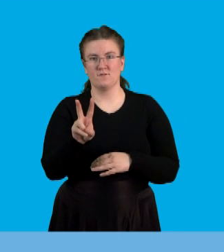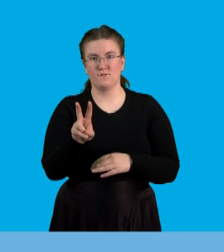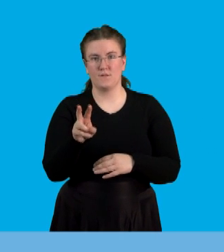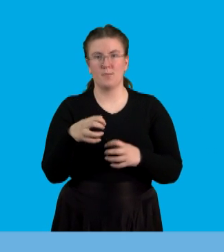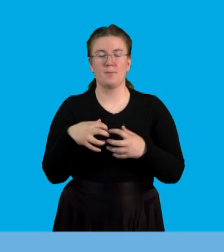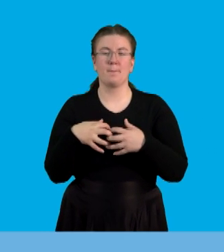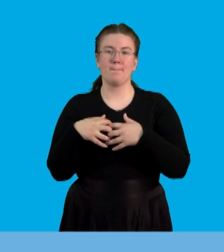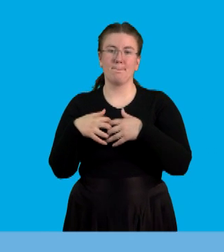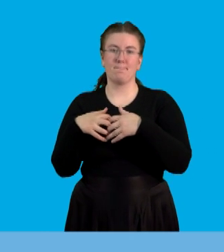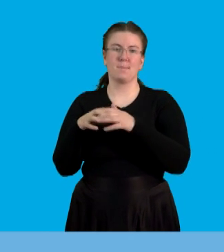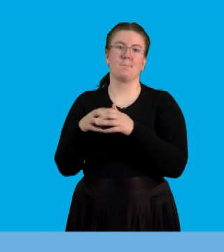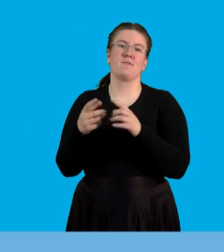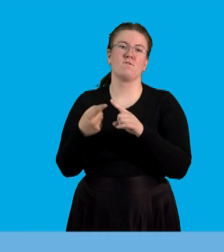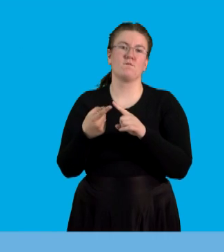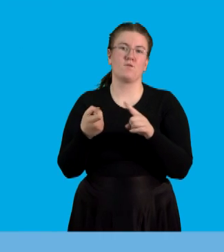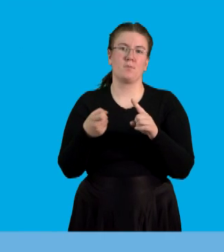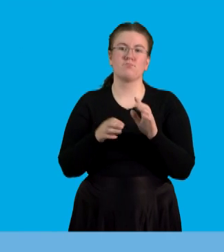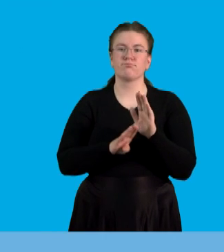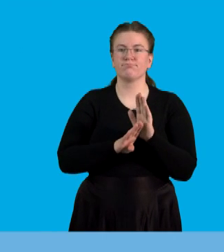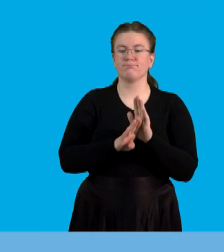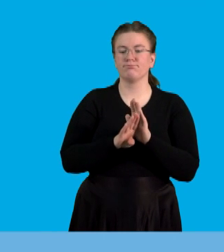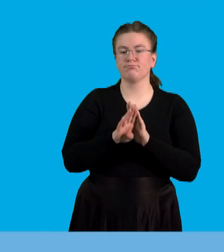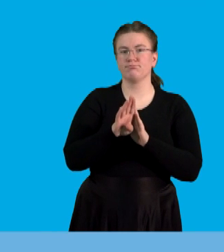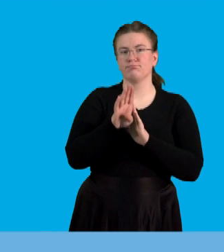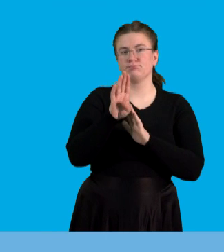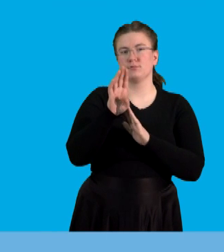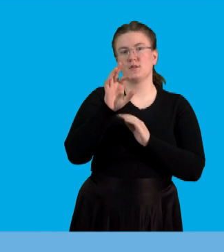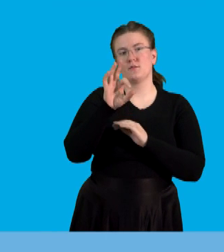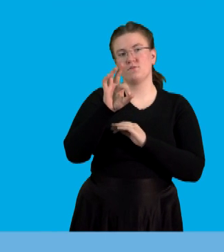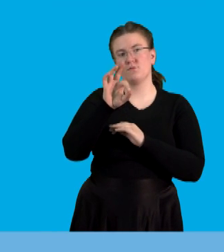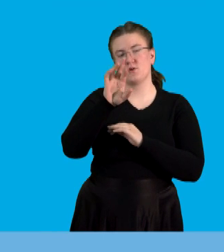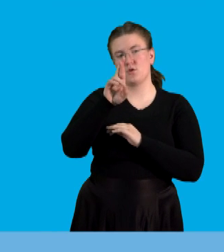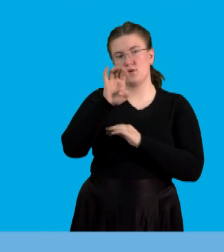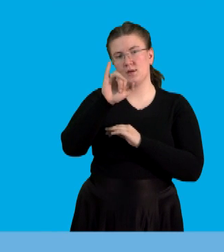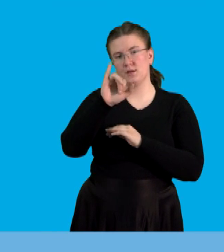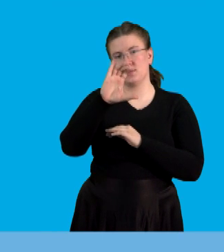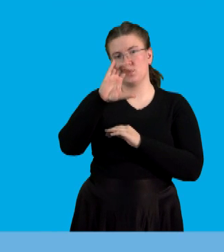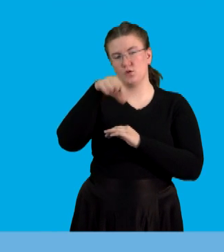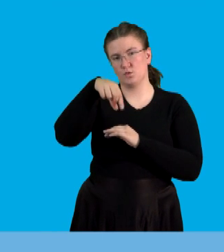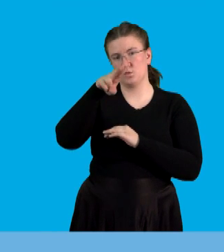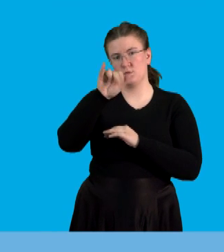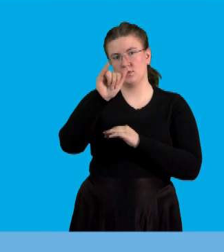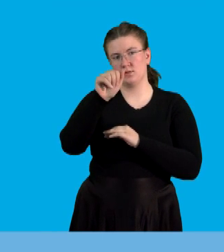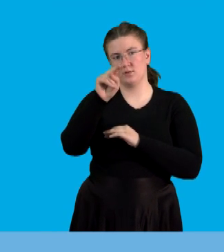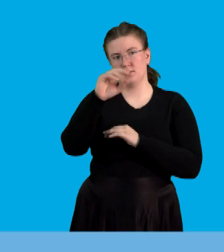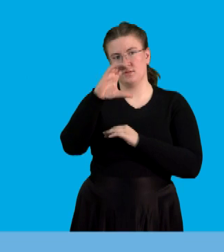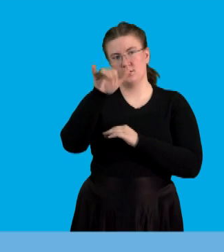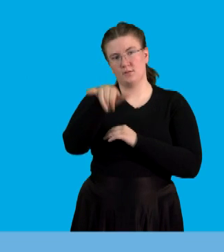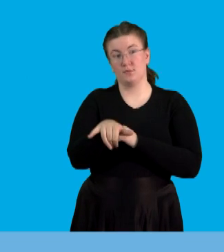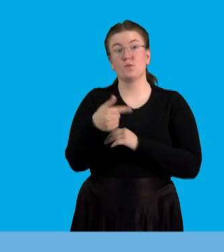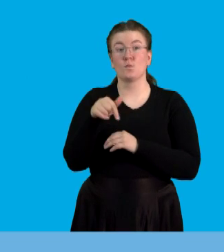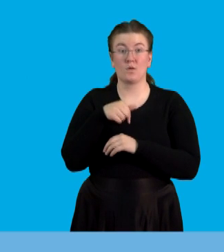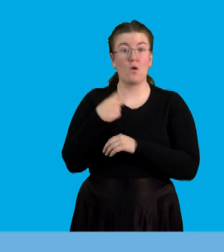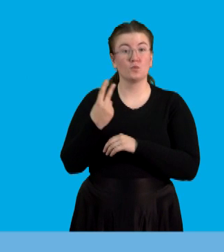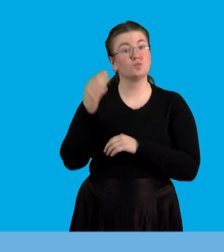Now, they are arranged in terms of the increasing frequency. We also know that the reflected light that reaches our eyes and